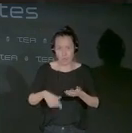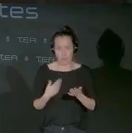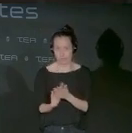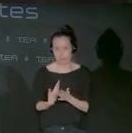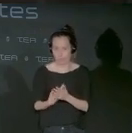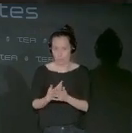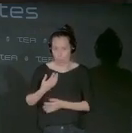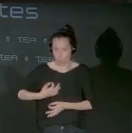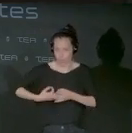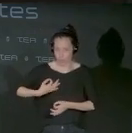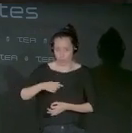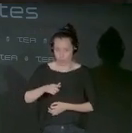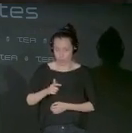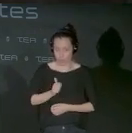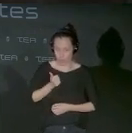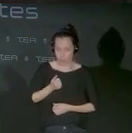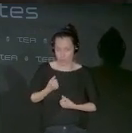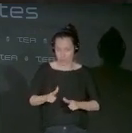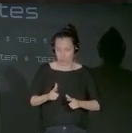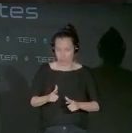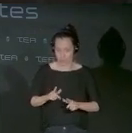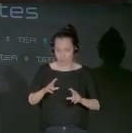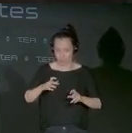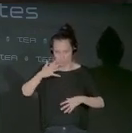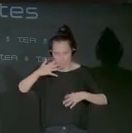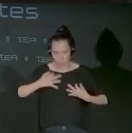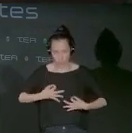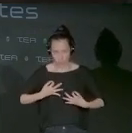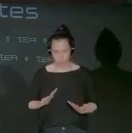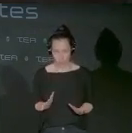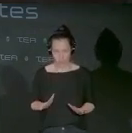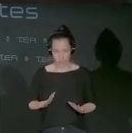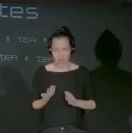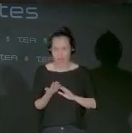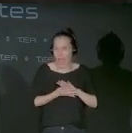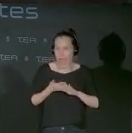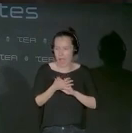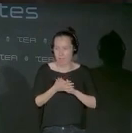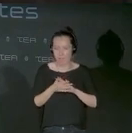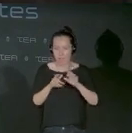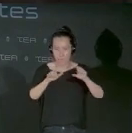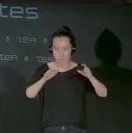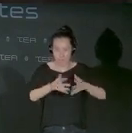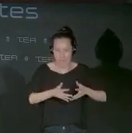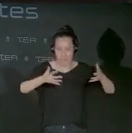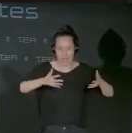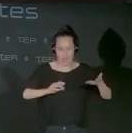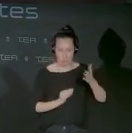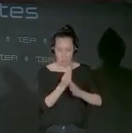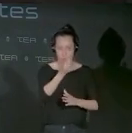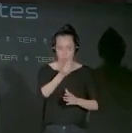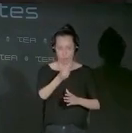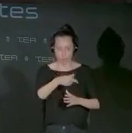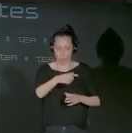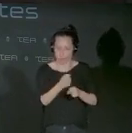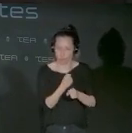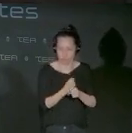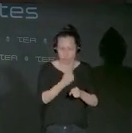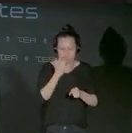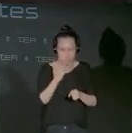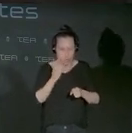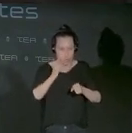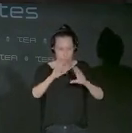many developers, and I'm not talking about the biggest ones who are actively working on metaverse or virtual worlds in this way or another,